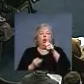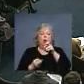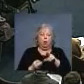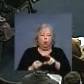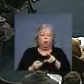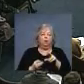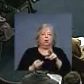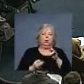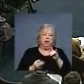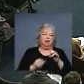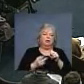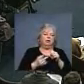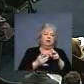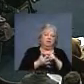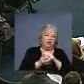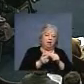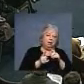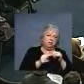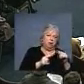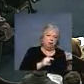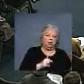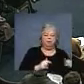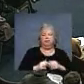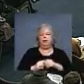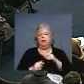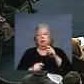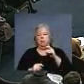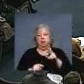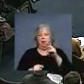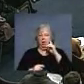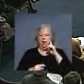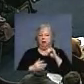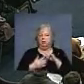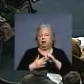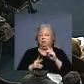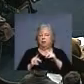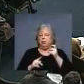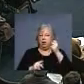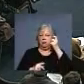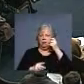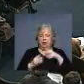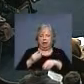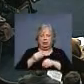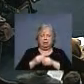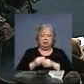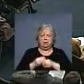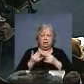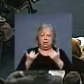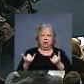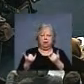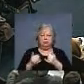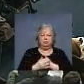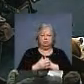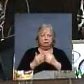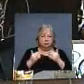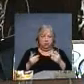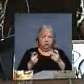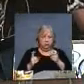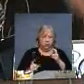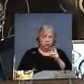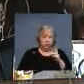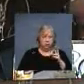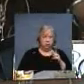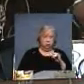damaged, and so forth. All right. I think everybody understands what the amendment is. Okay. Go ahead, Director Wright. Thank